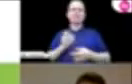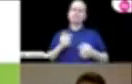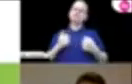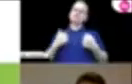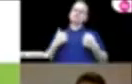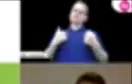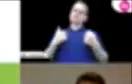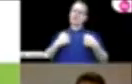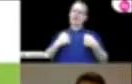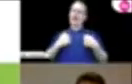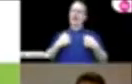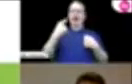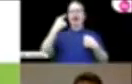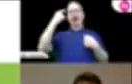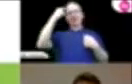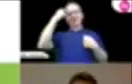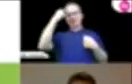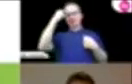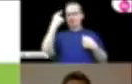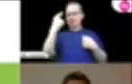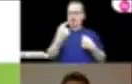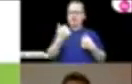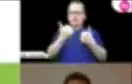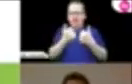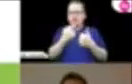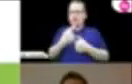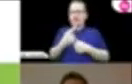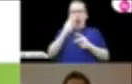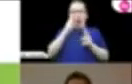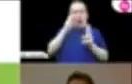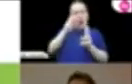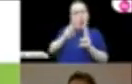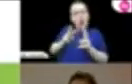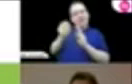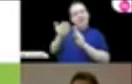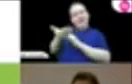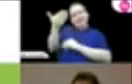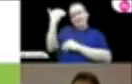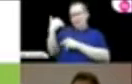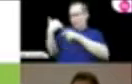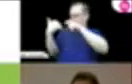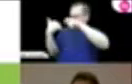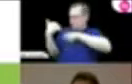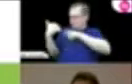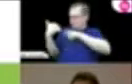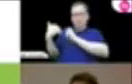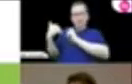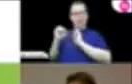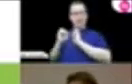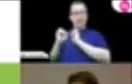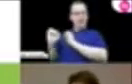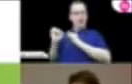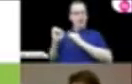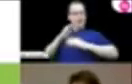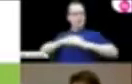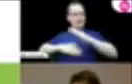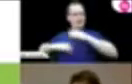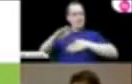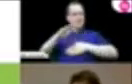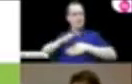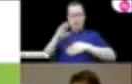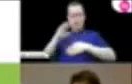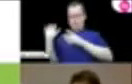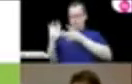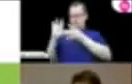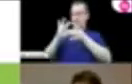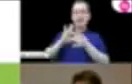think that it's fine to say, you know, looking at this historical person's behaviour, nowadays we